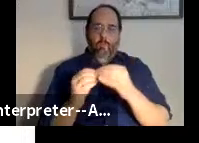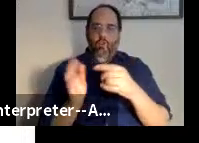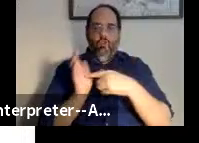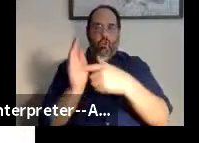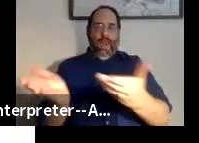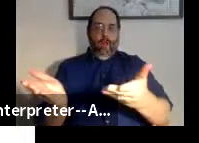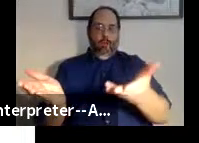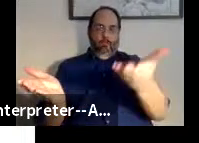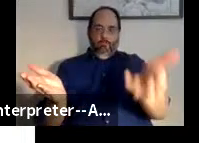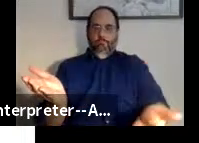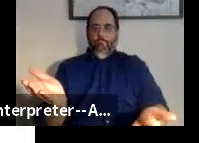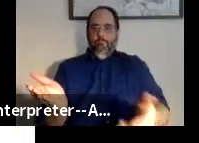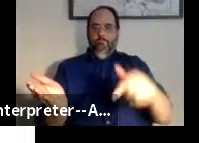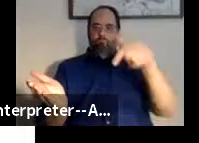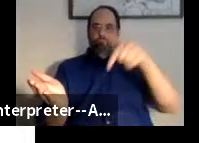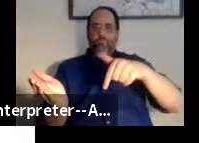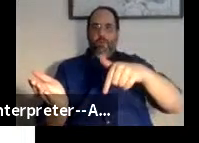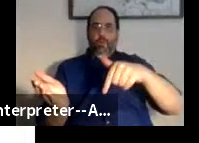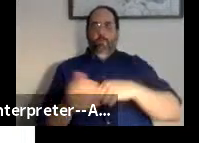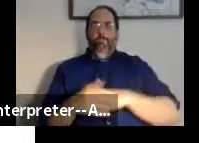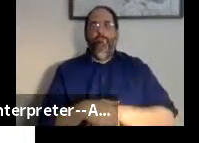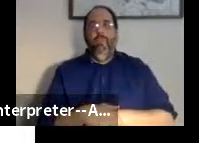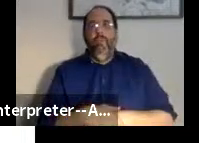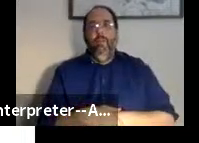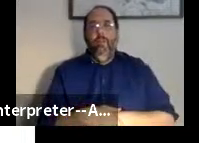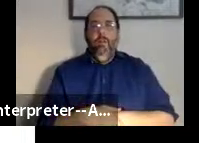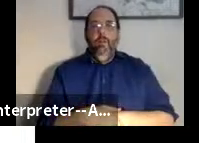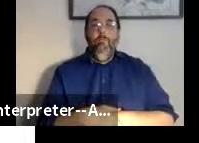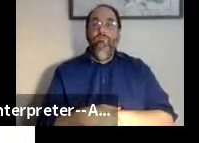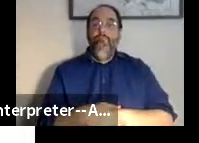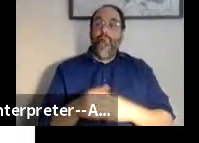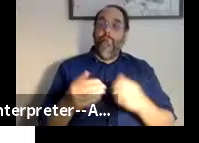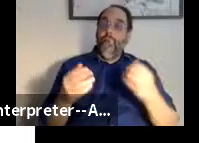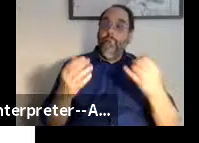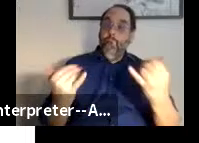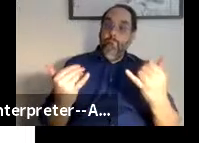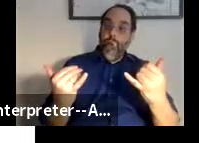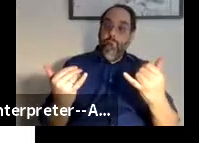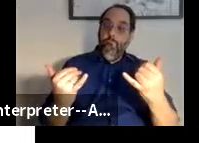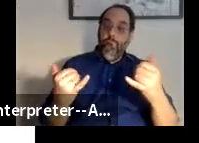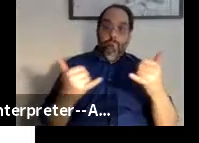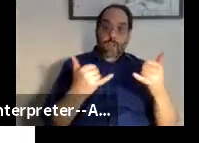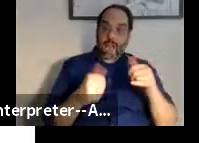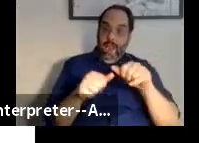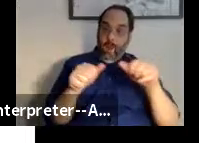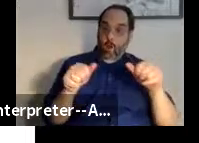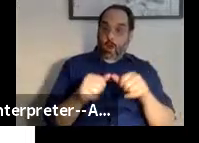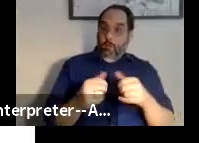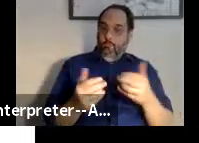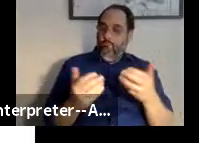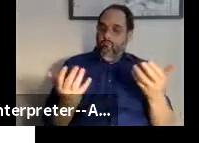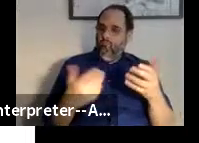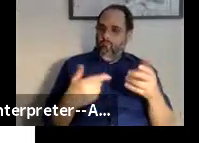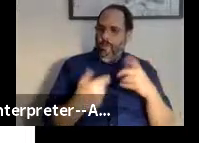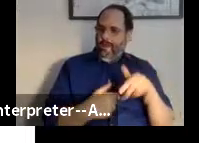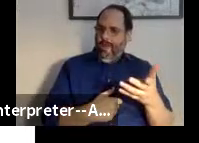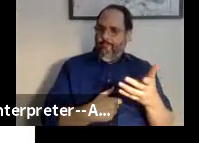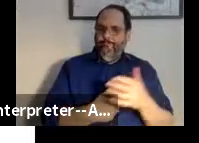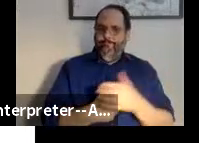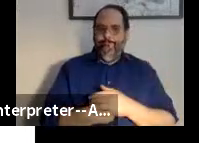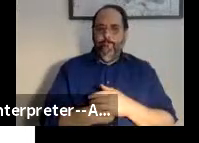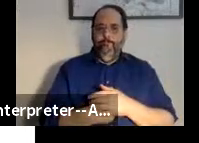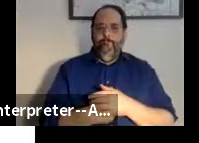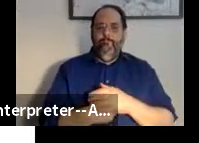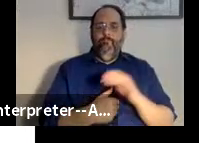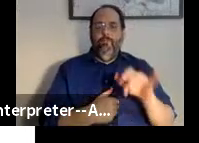provided here on the bottom of slide number 7. So what about an existing facility? a current existing play area. Under